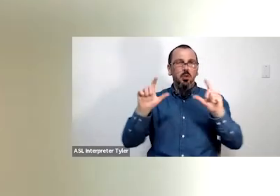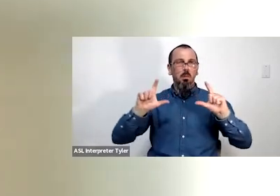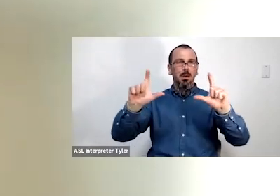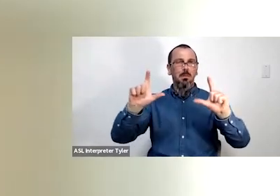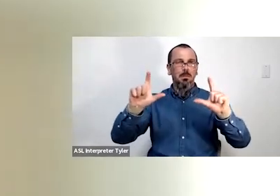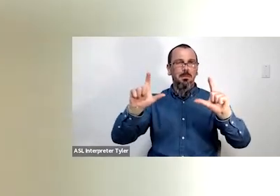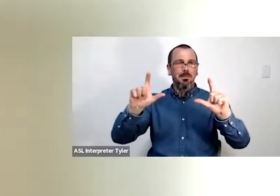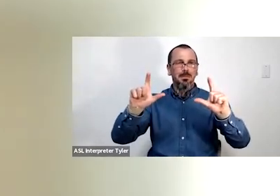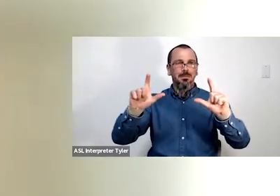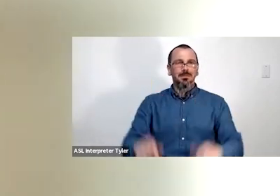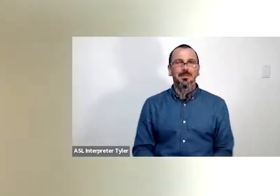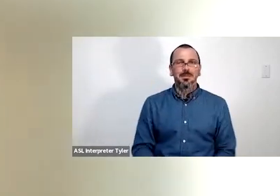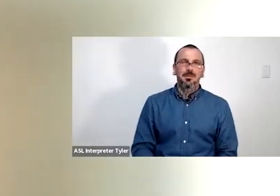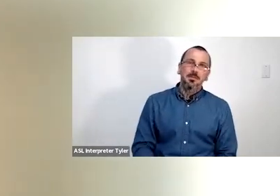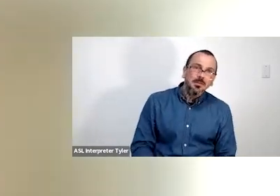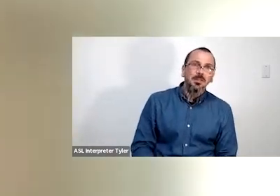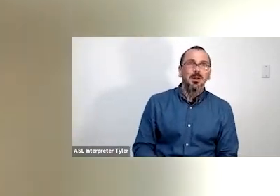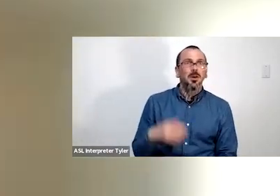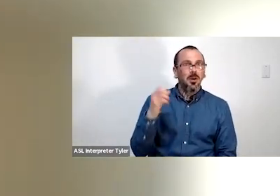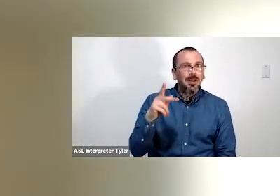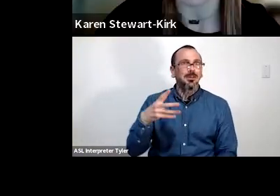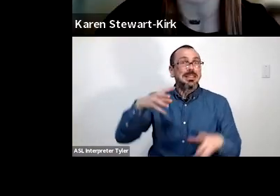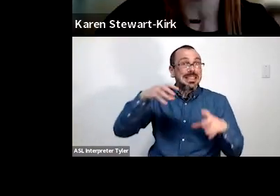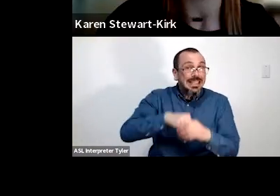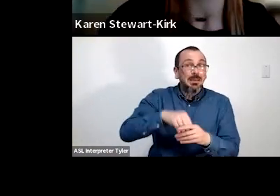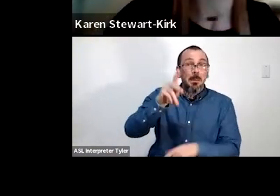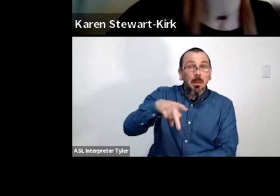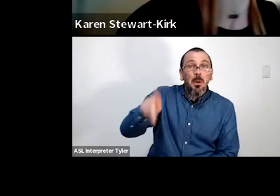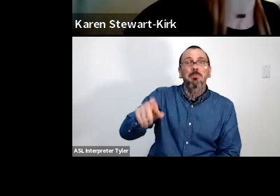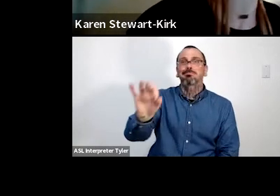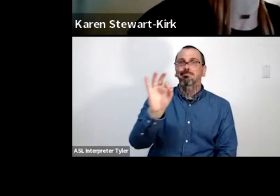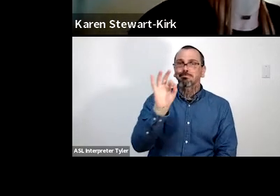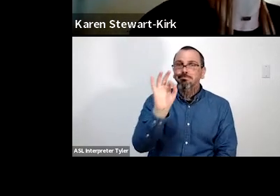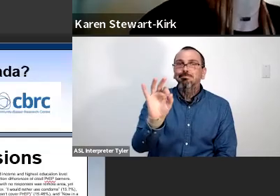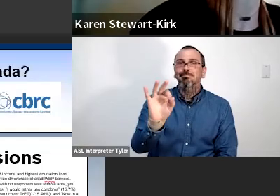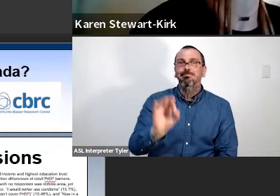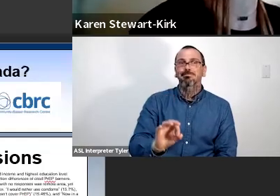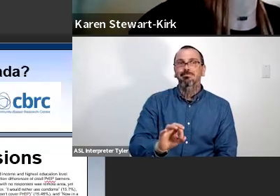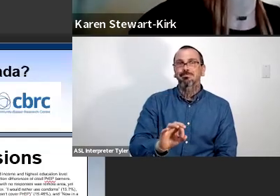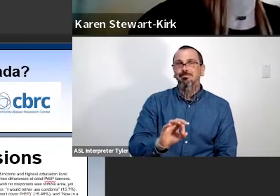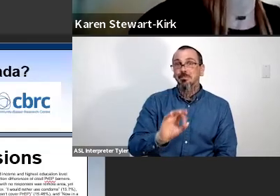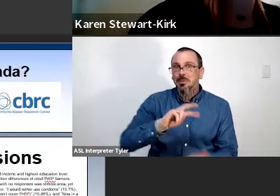No, wait, if it was, that's gotta be close if it was within PowerPoint, right? Because then that just means.